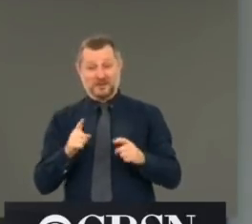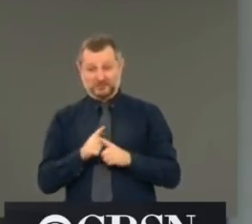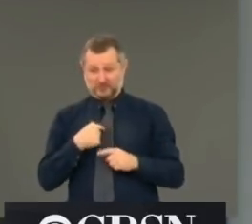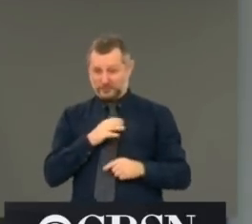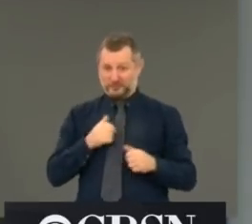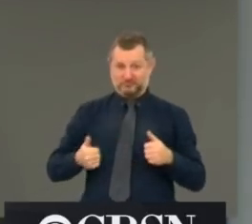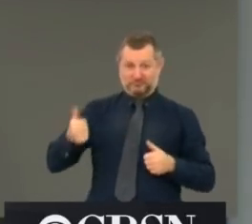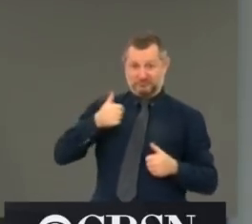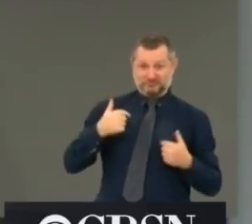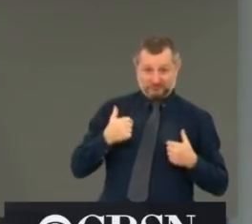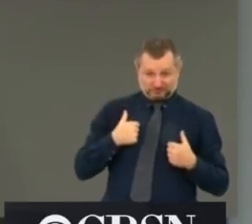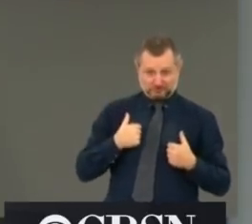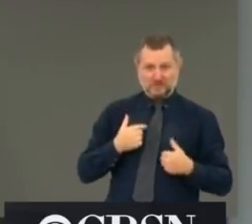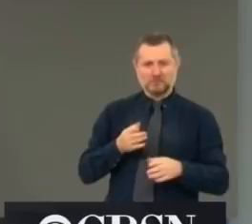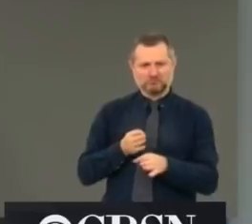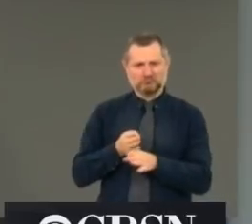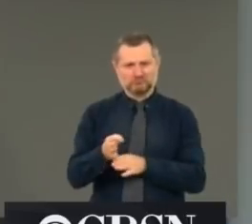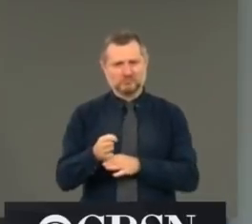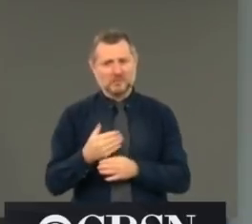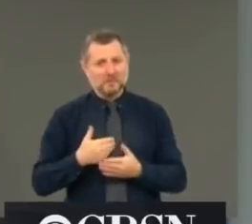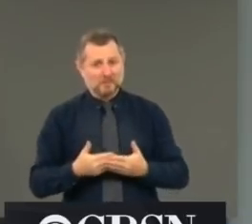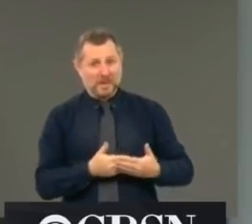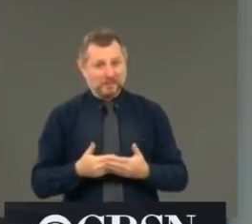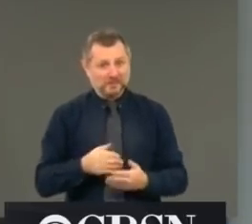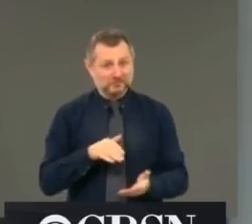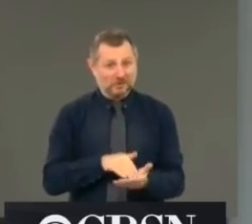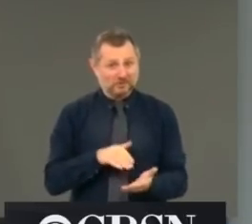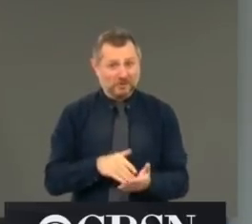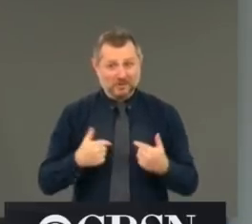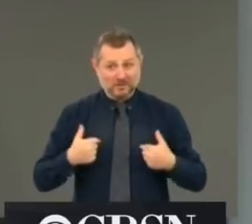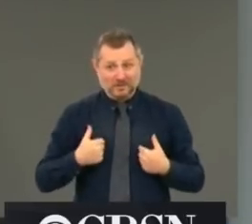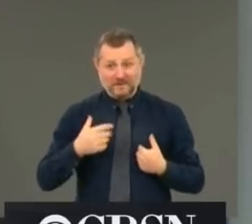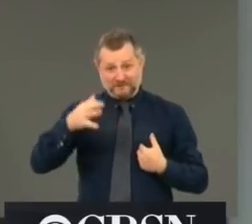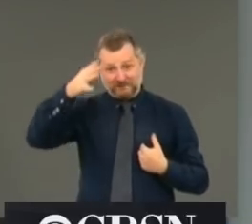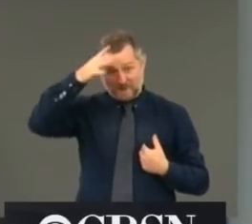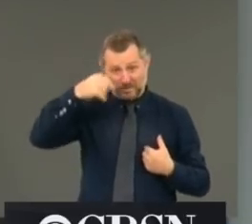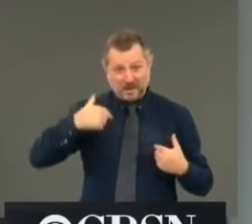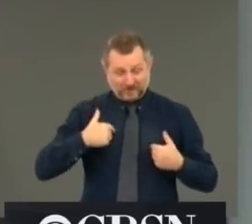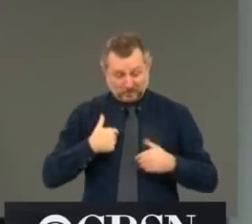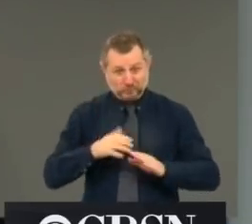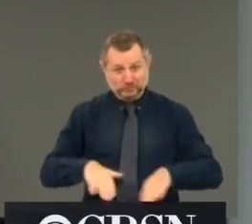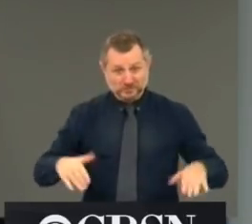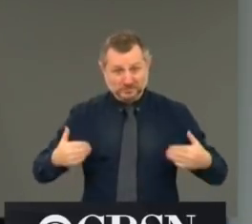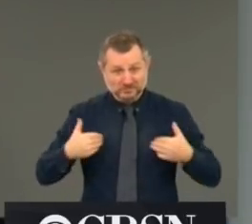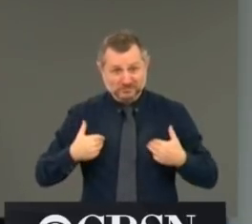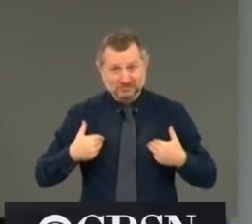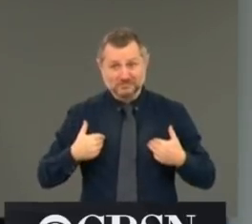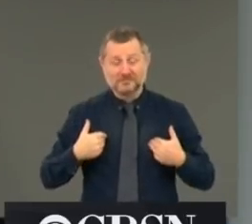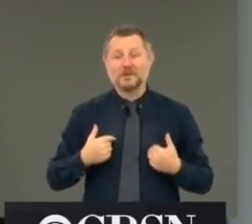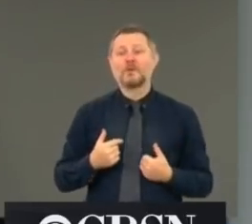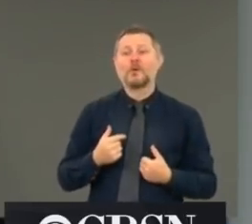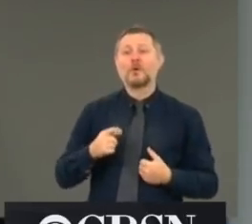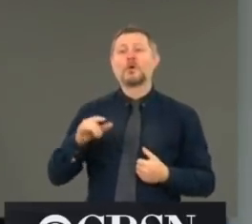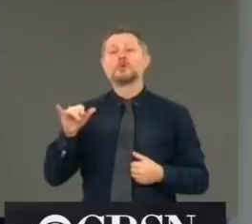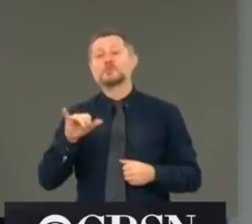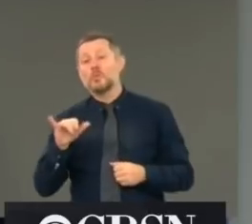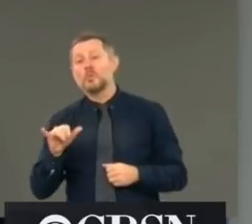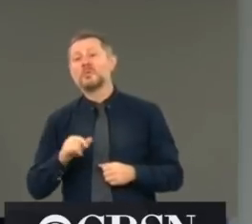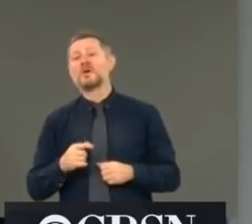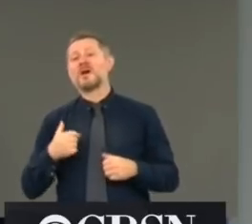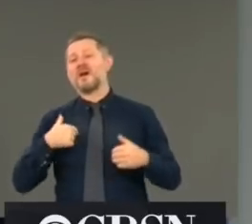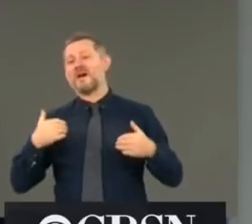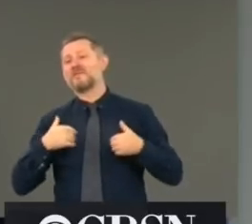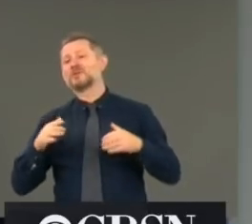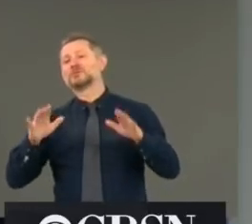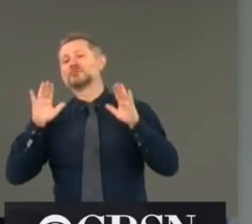pediatrician. I've looked at this as from my role as a father or being a father, and also actually as being someone who has very fond memories